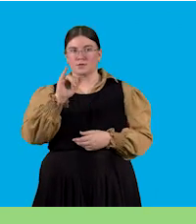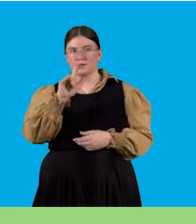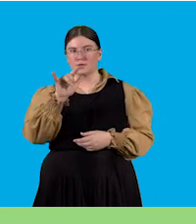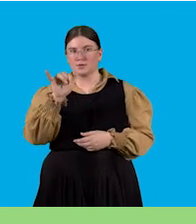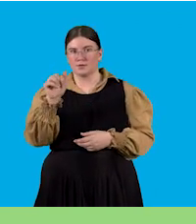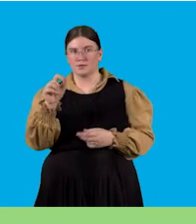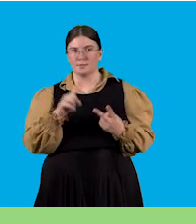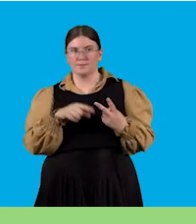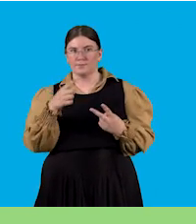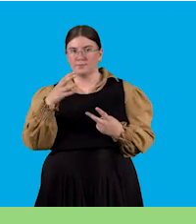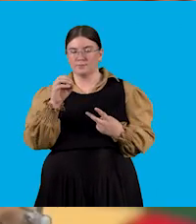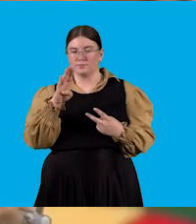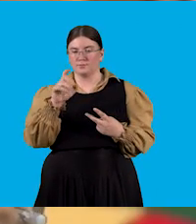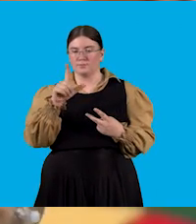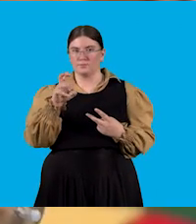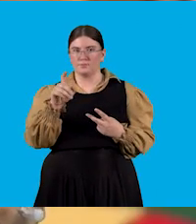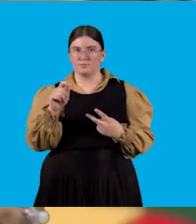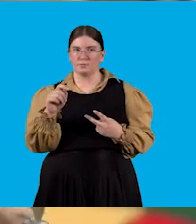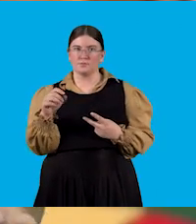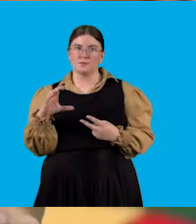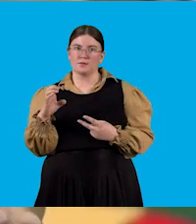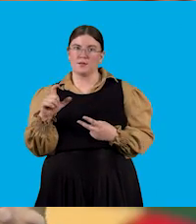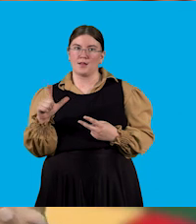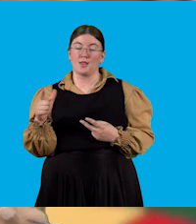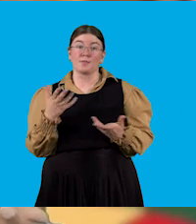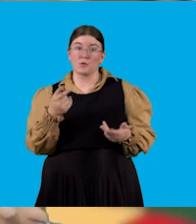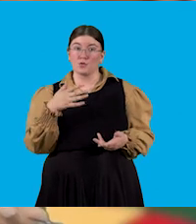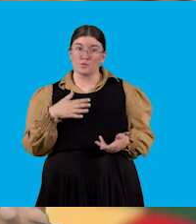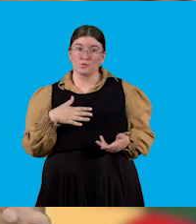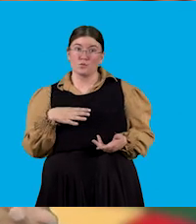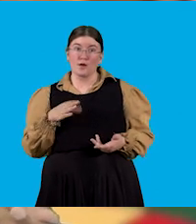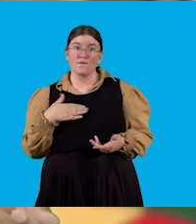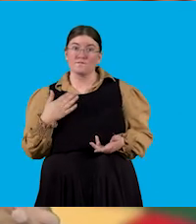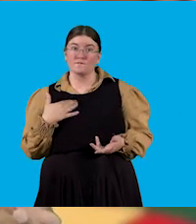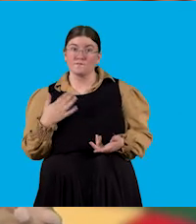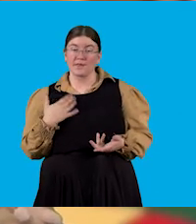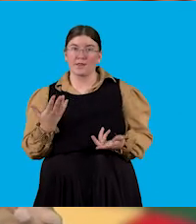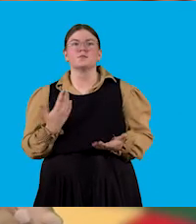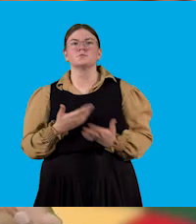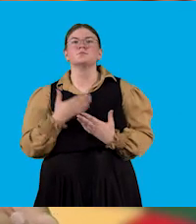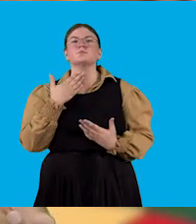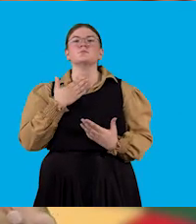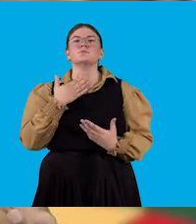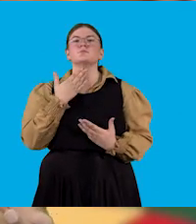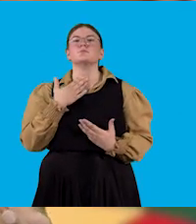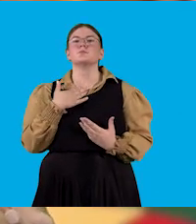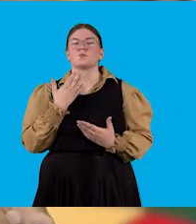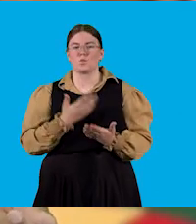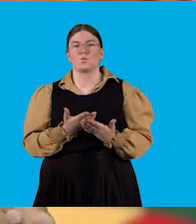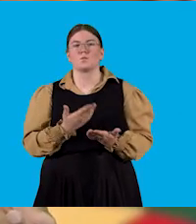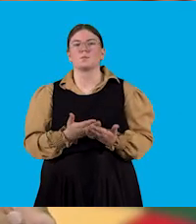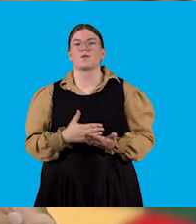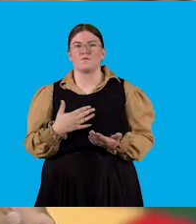Now, if ever you wanted to know where the trachea is, you can just put your hand in front of your neck. You